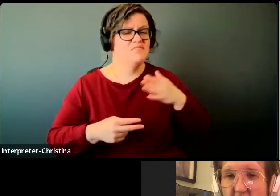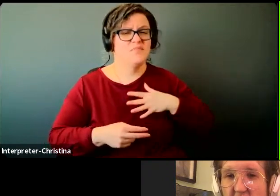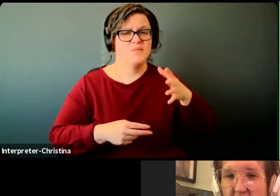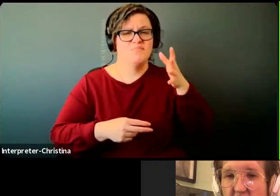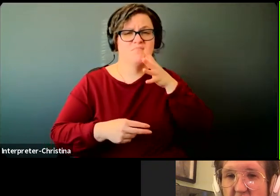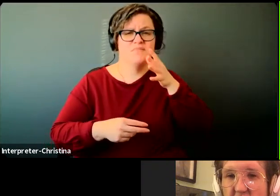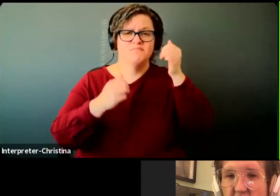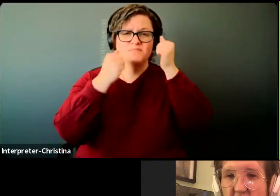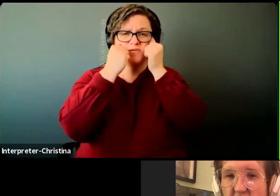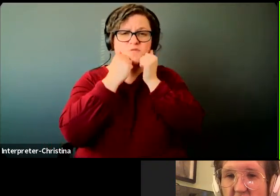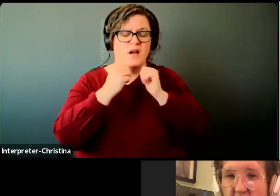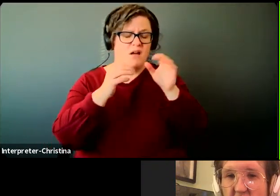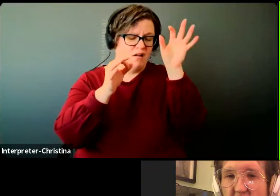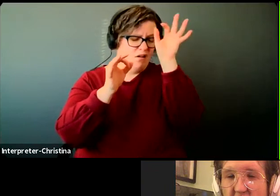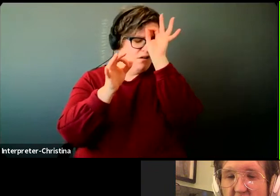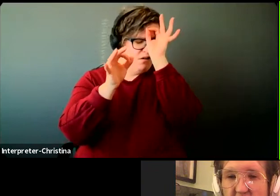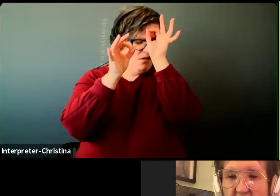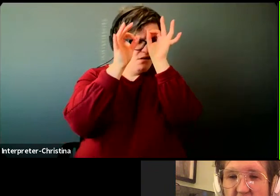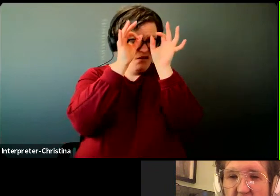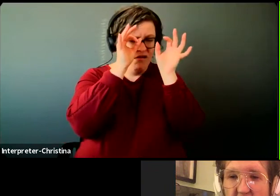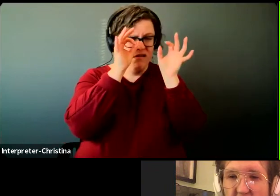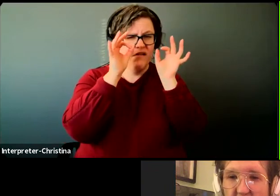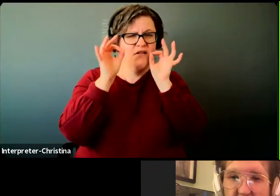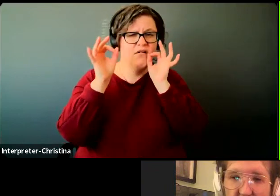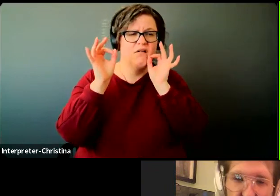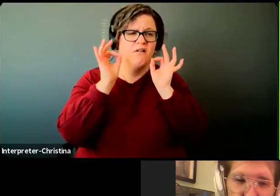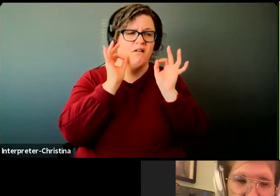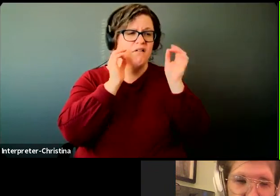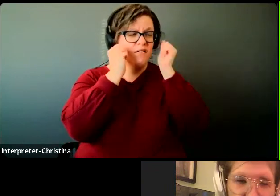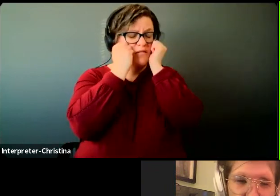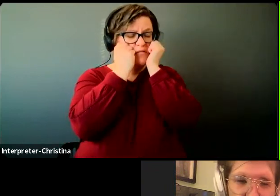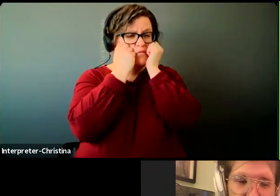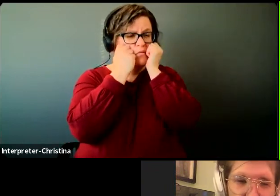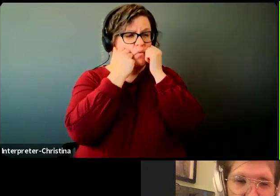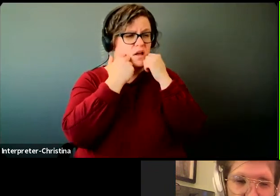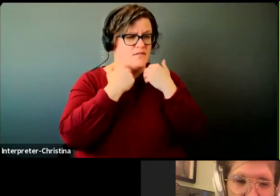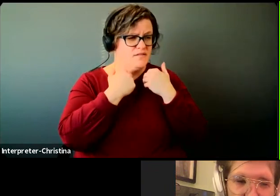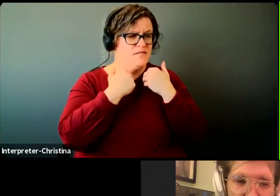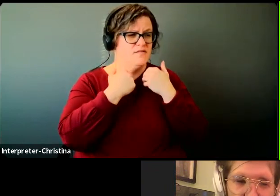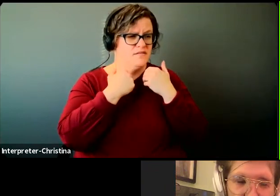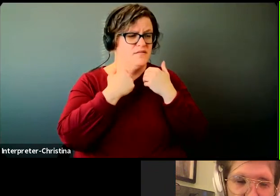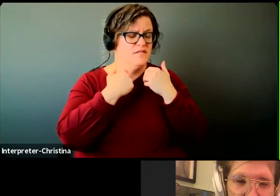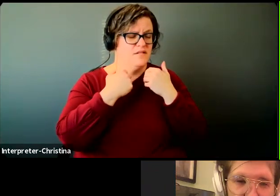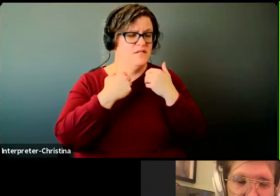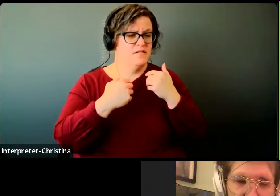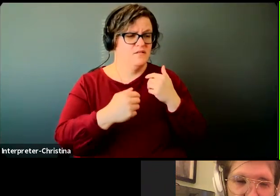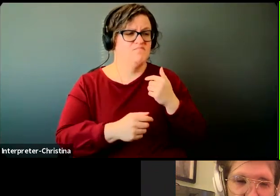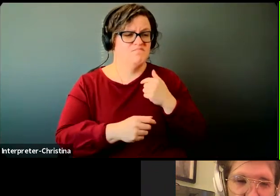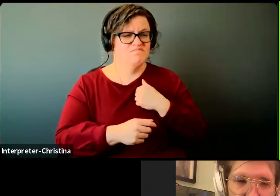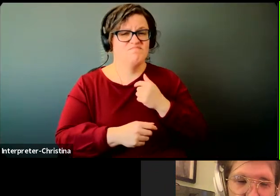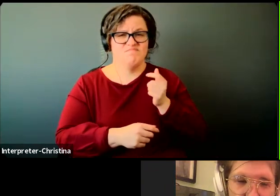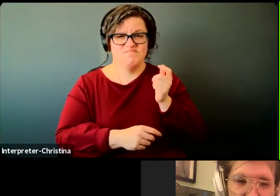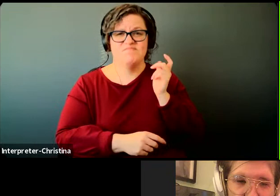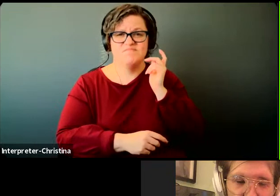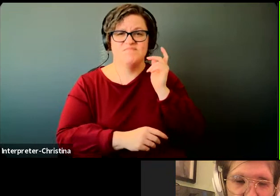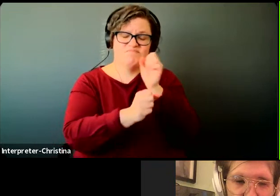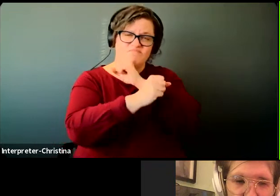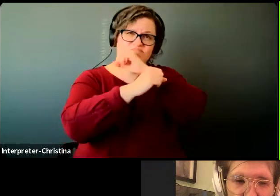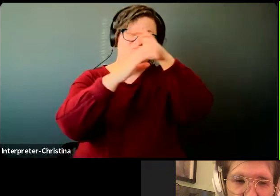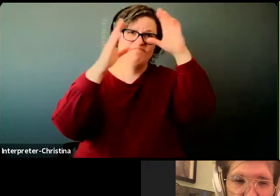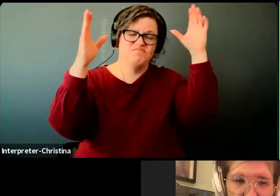that placed themselves evenly on her skin, a child pushing